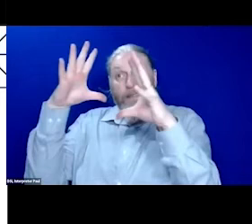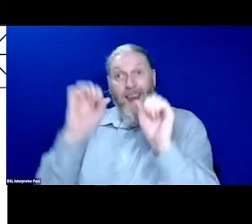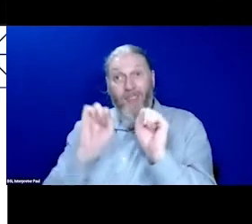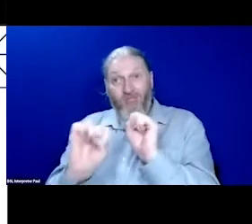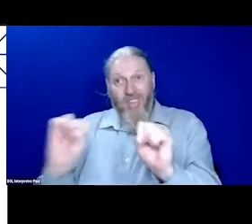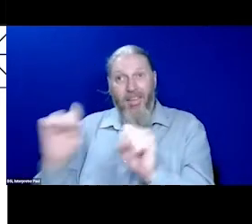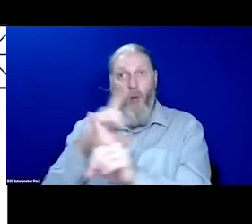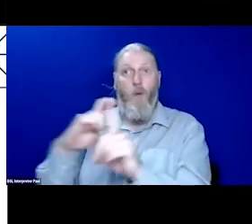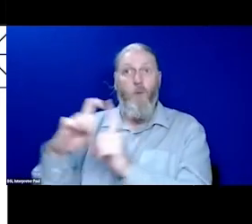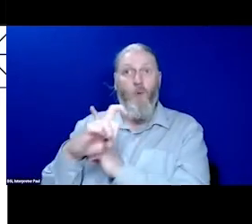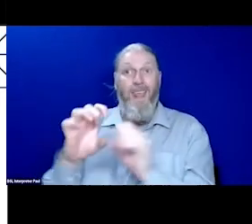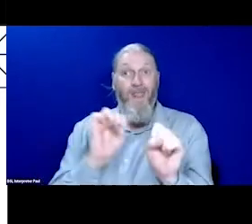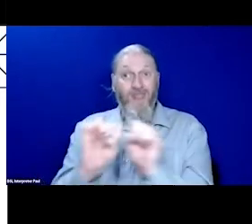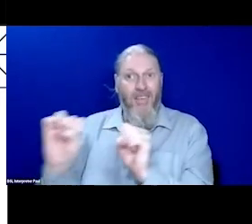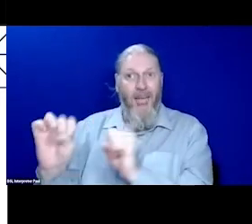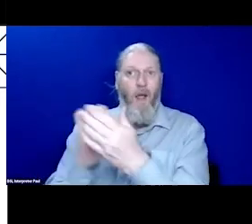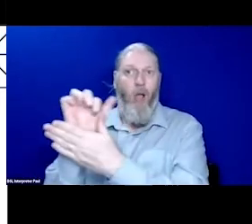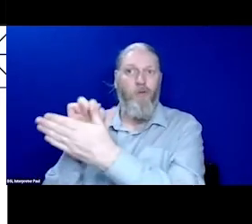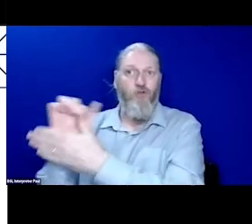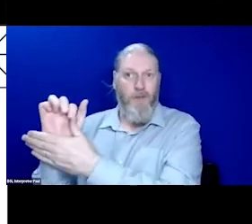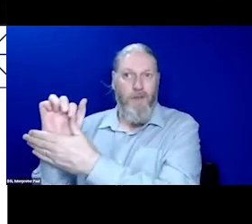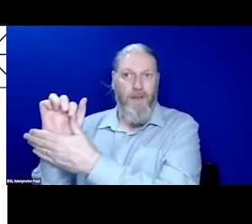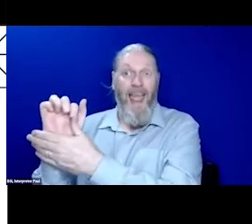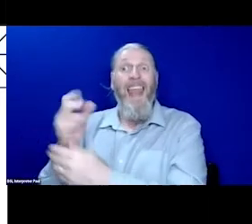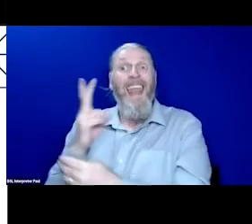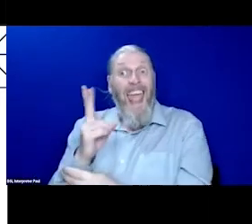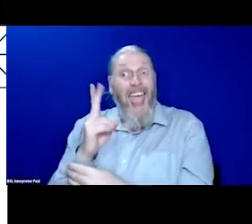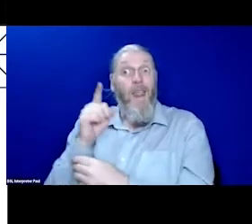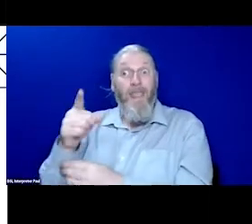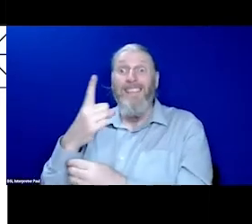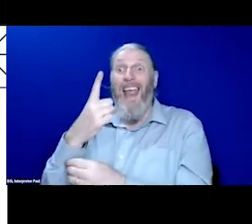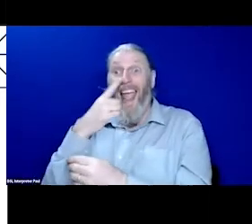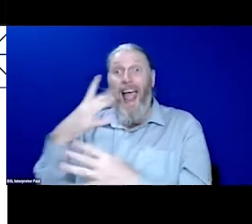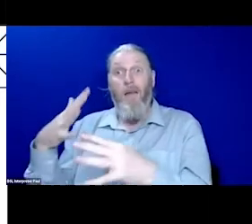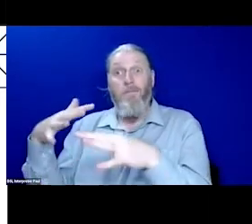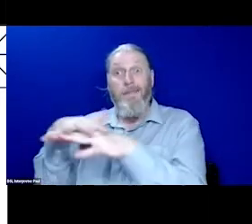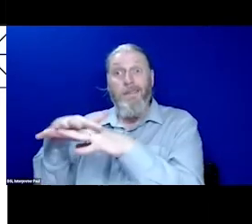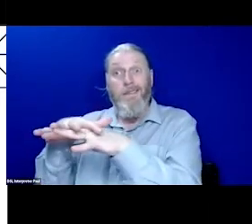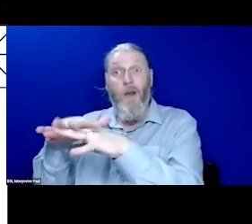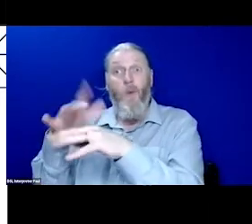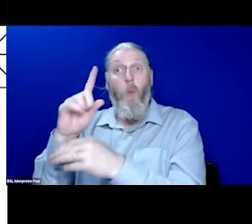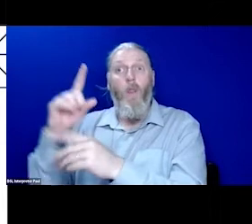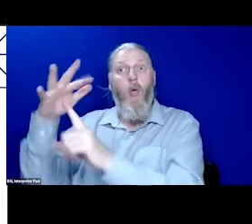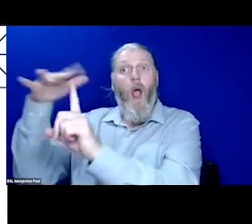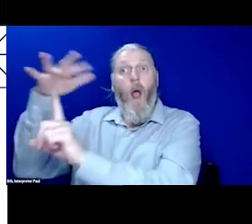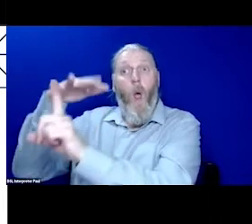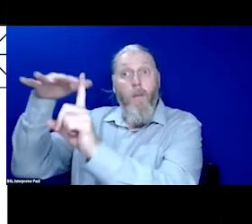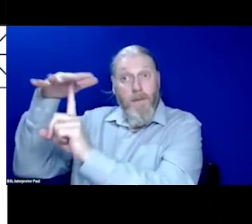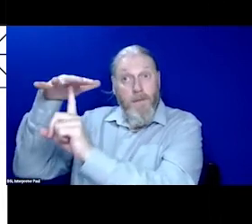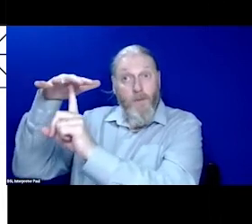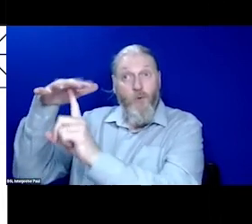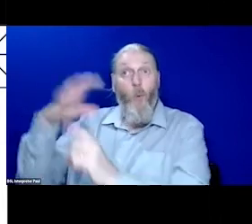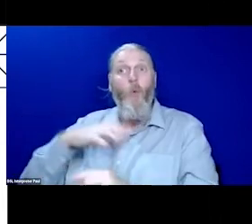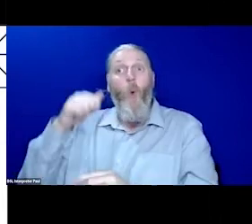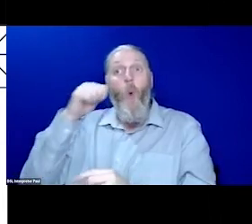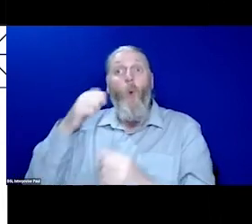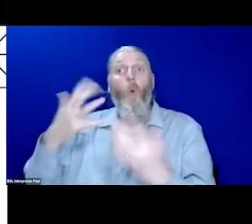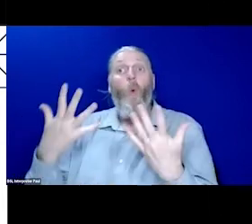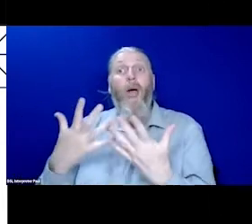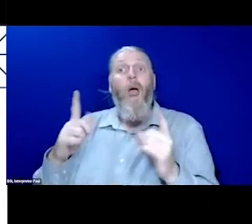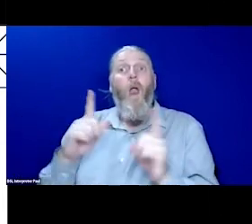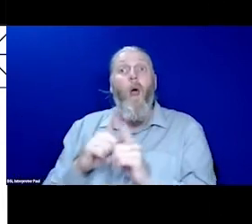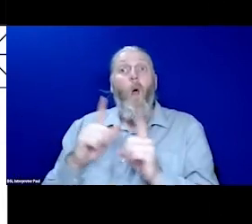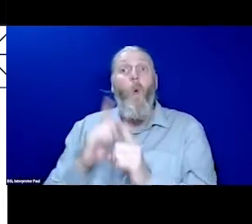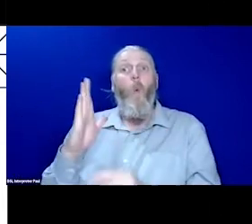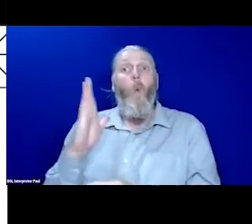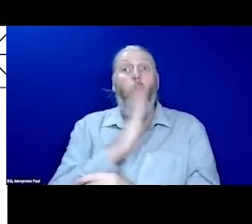this is again intersecting with climate. So the Aboriginal Health Council of Western Australia are saying when we talk about the mental